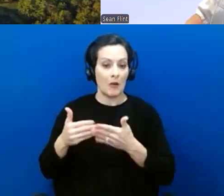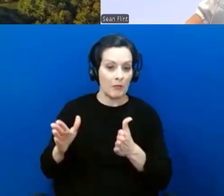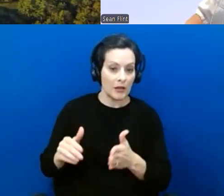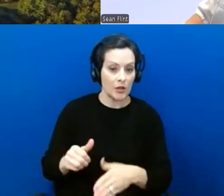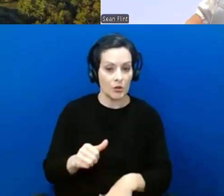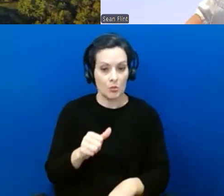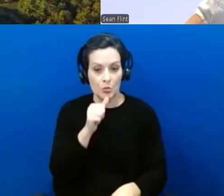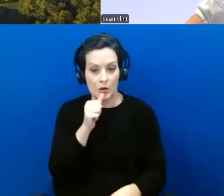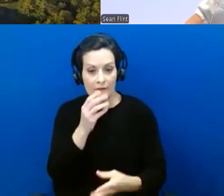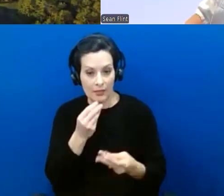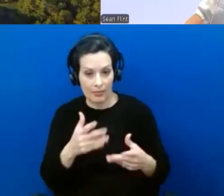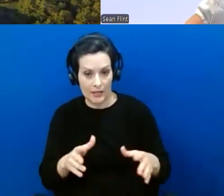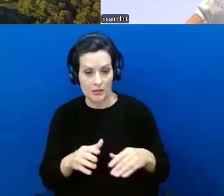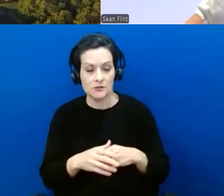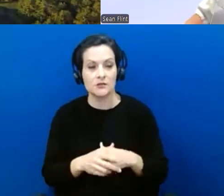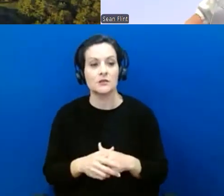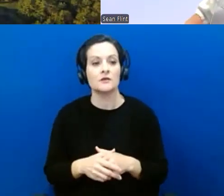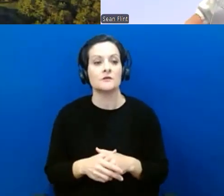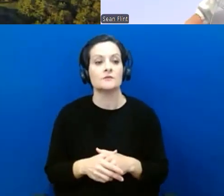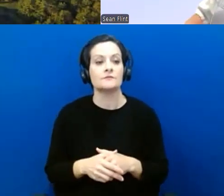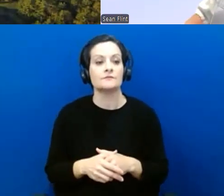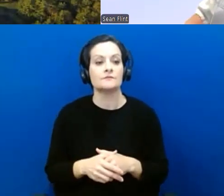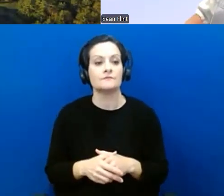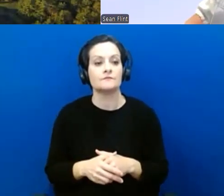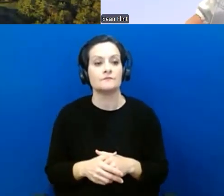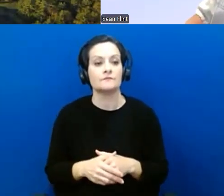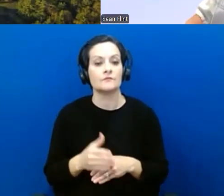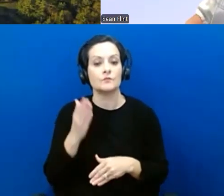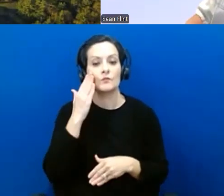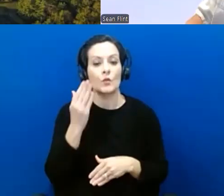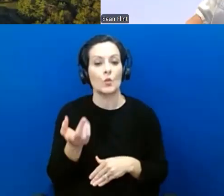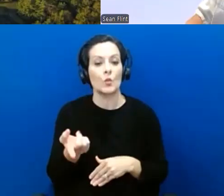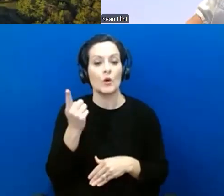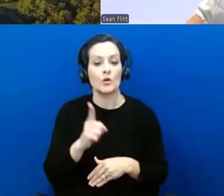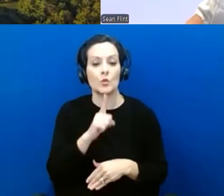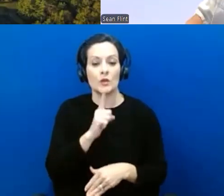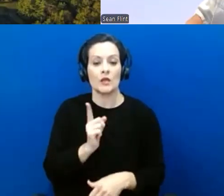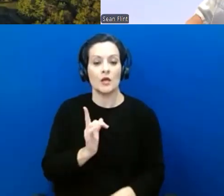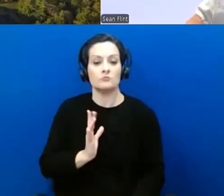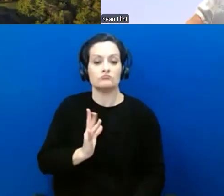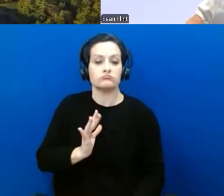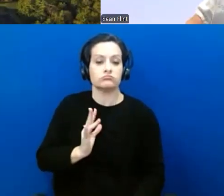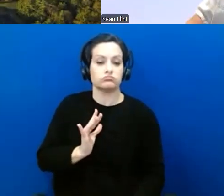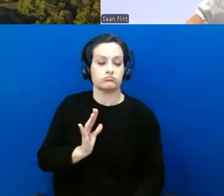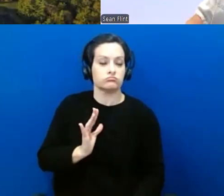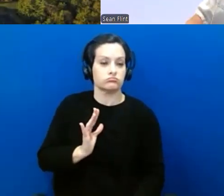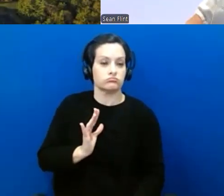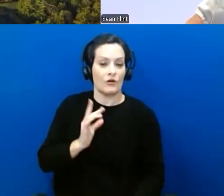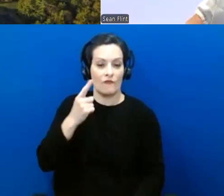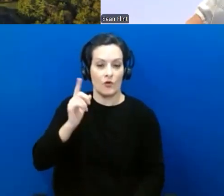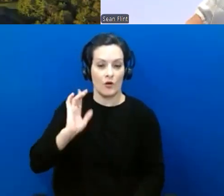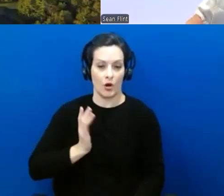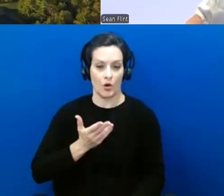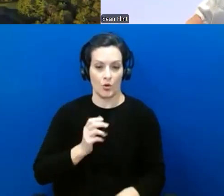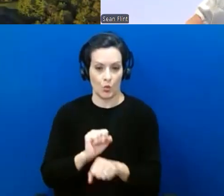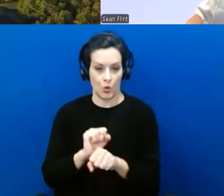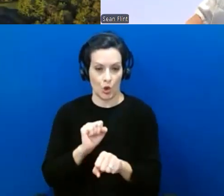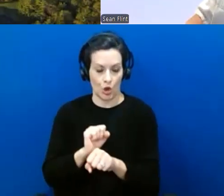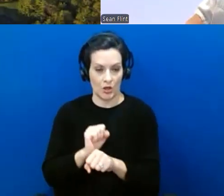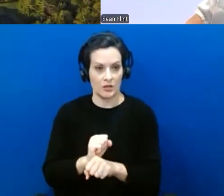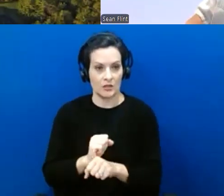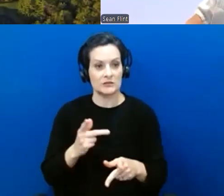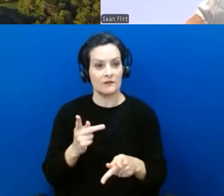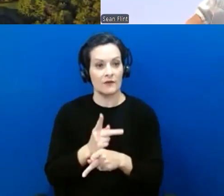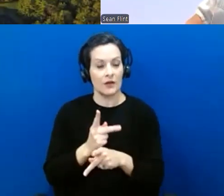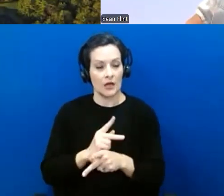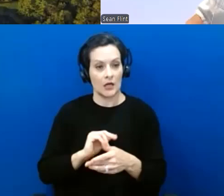lands, knows that, like, I think one of the holy grails of our work would be finding a way to